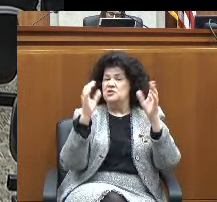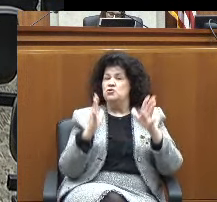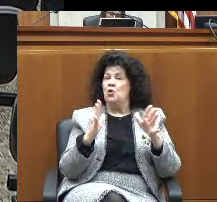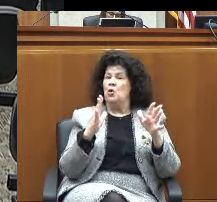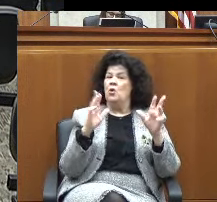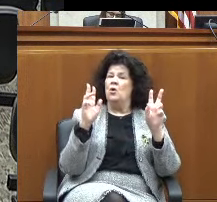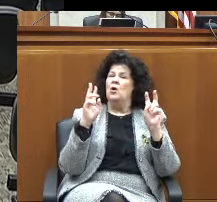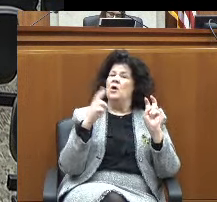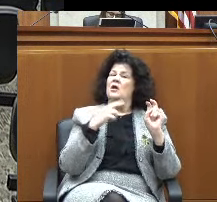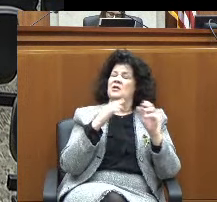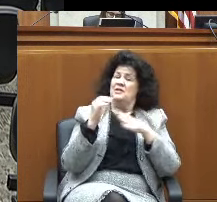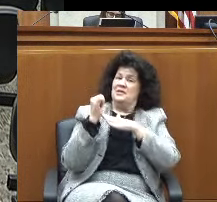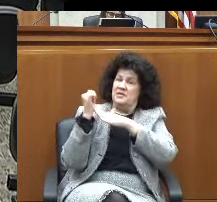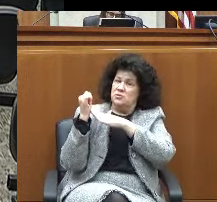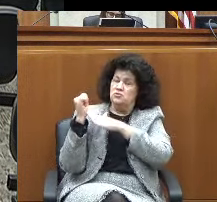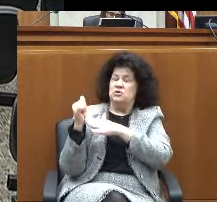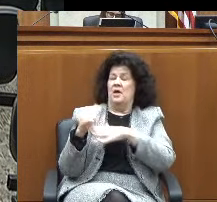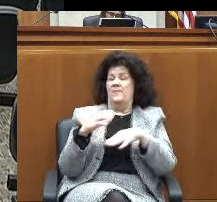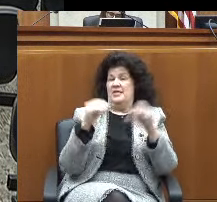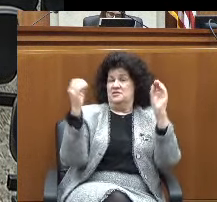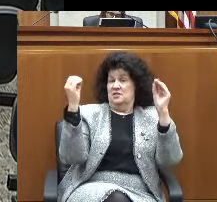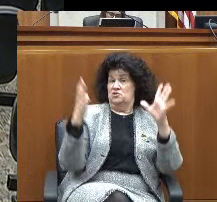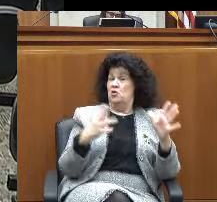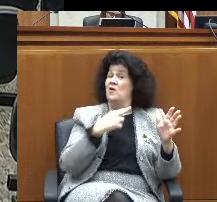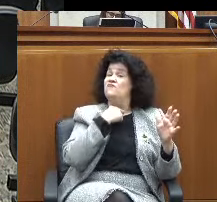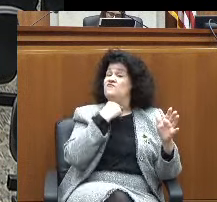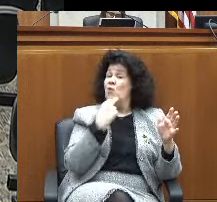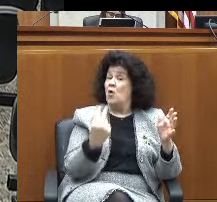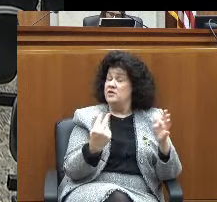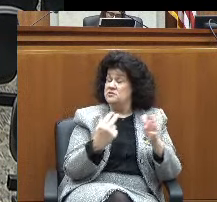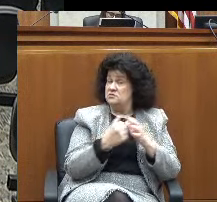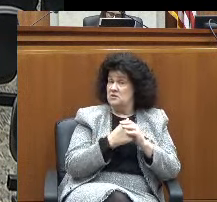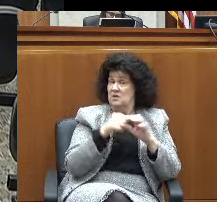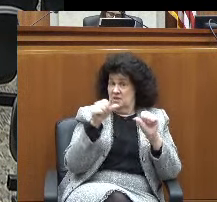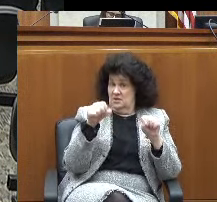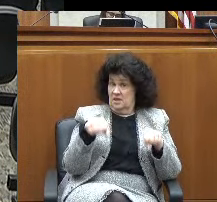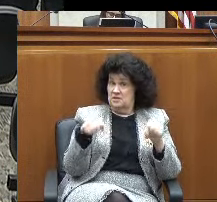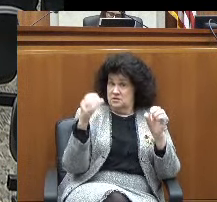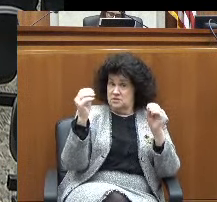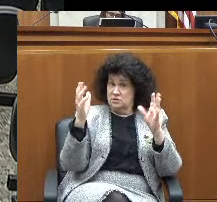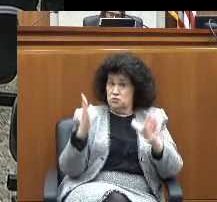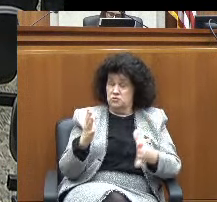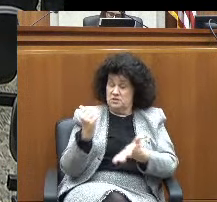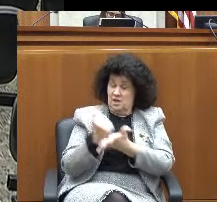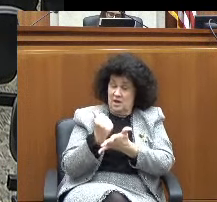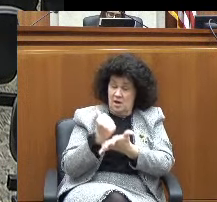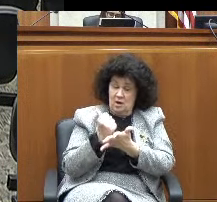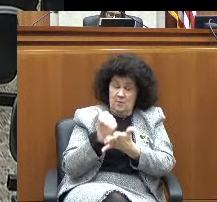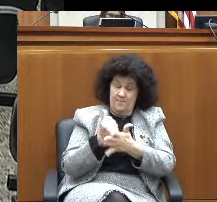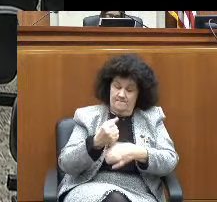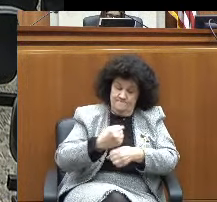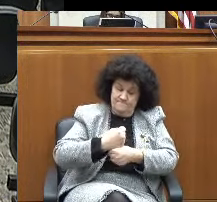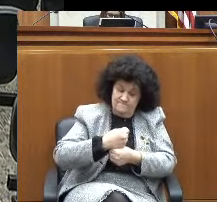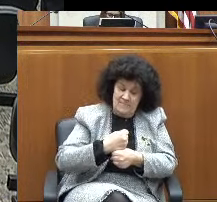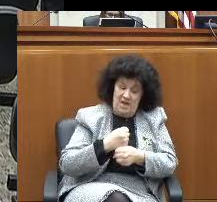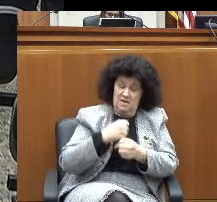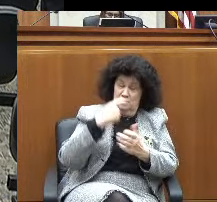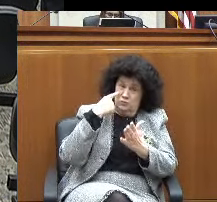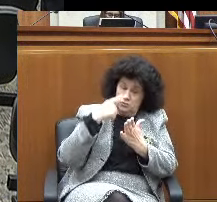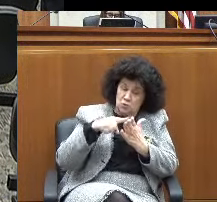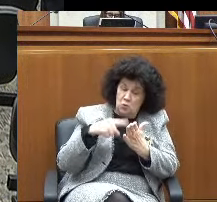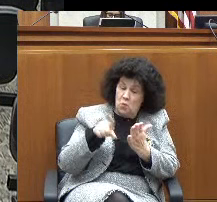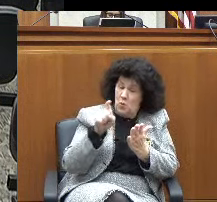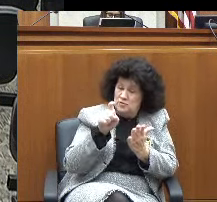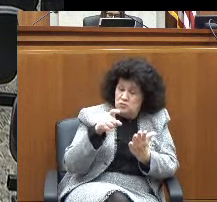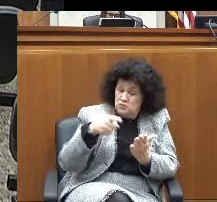little bit about teacher leadership engagement? Do they get to help co-construct the survey questions, for example? Do they, what exactly is the role